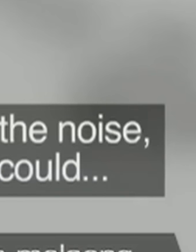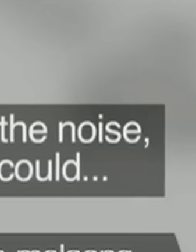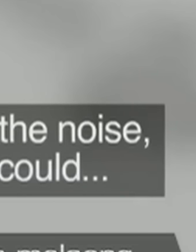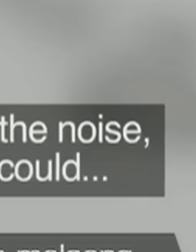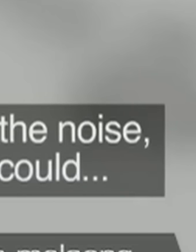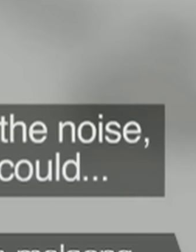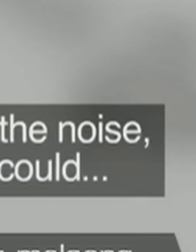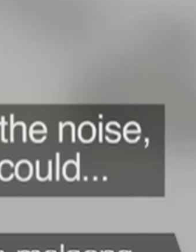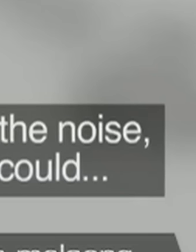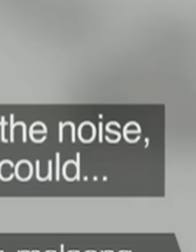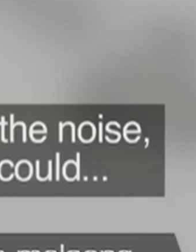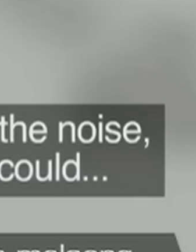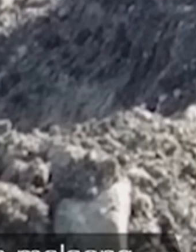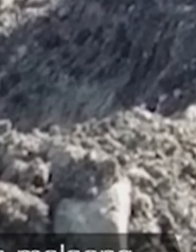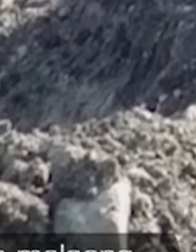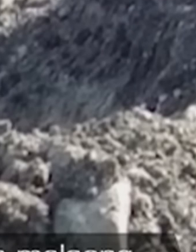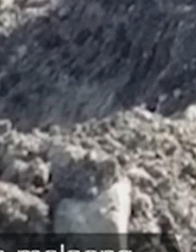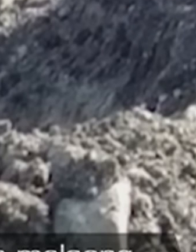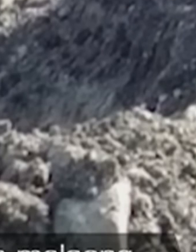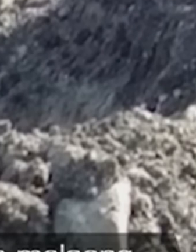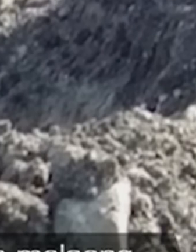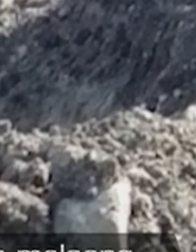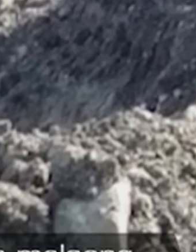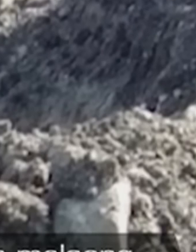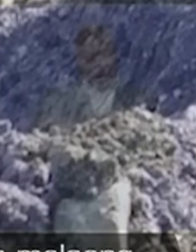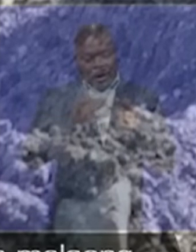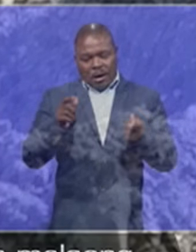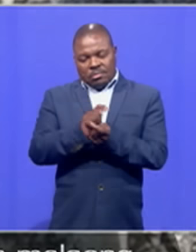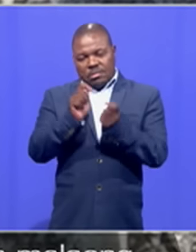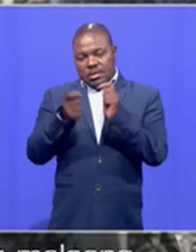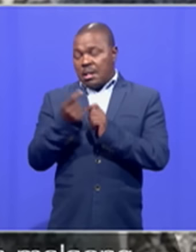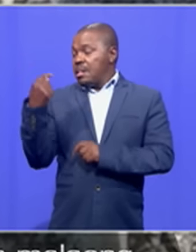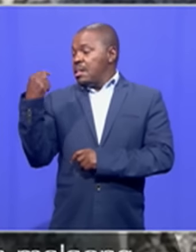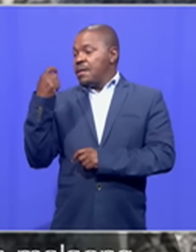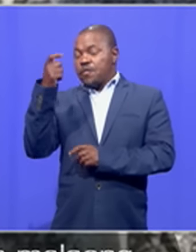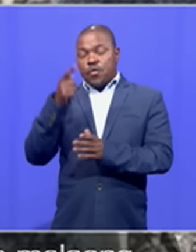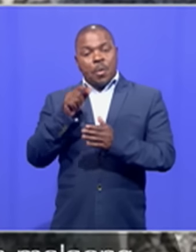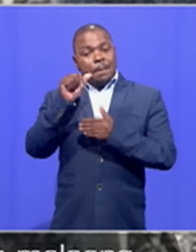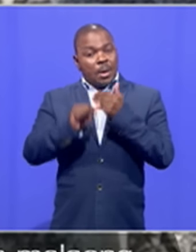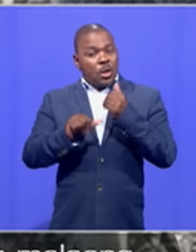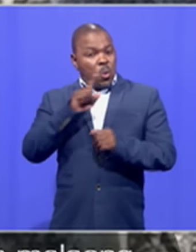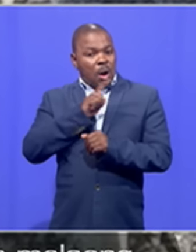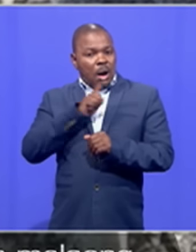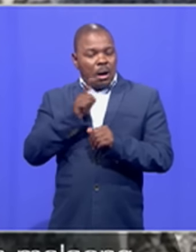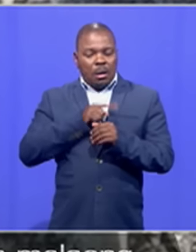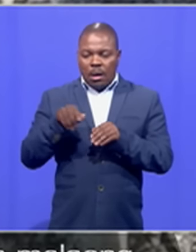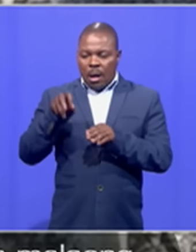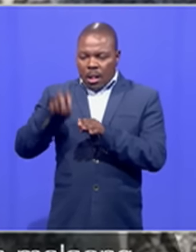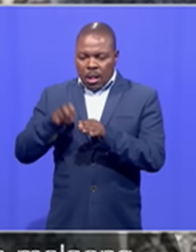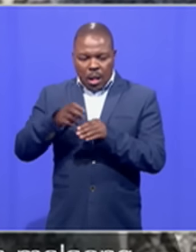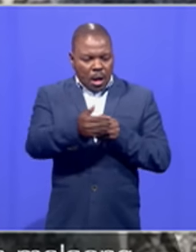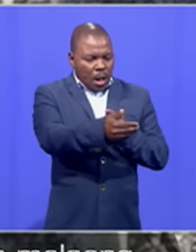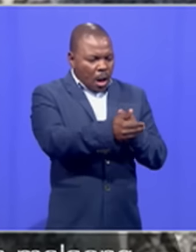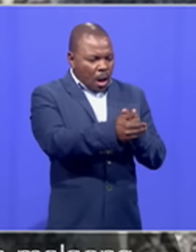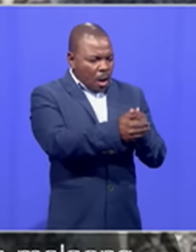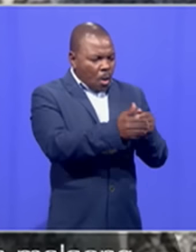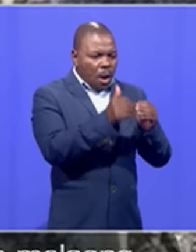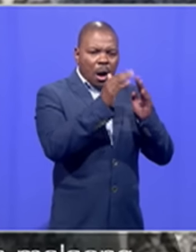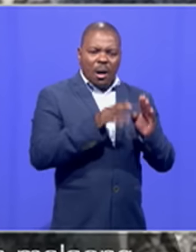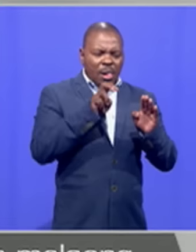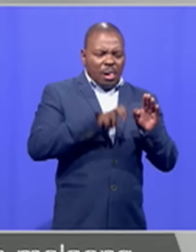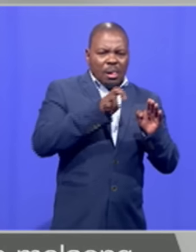abafaba amatshe. Fela seno se fetogile mo dikgweding tse di fetileng fa batho ba simolola go epa gaufi thata le matlo a bone. Ga